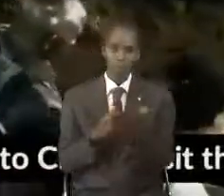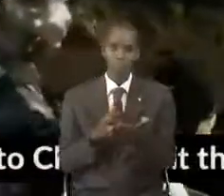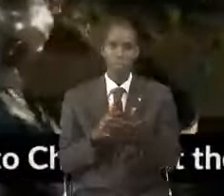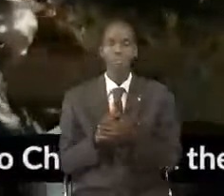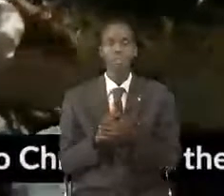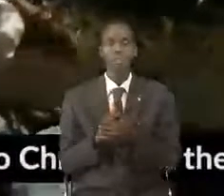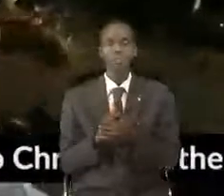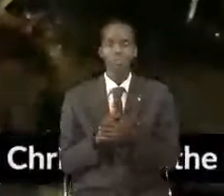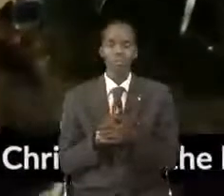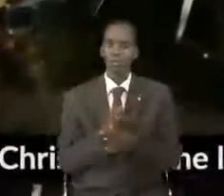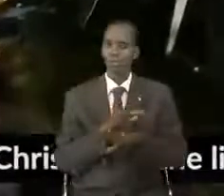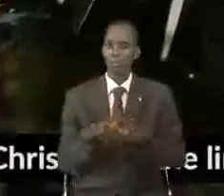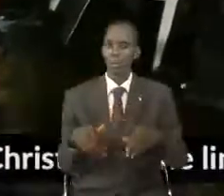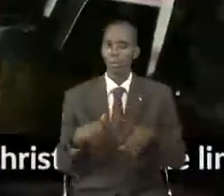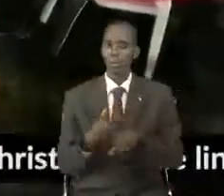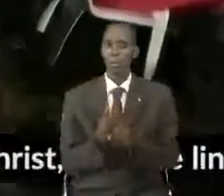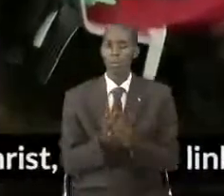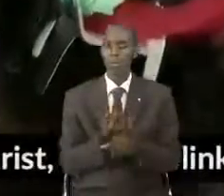11 digits.